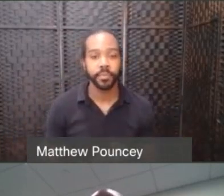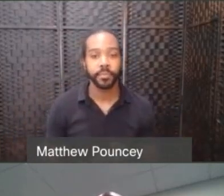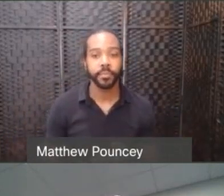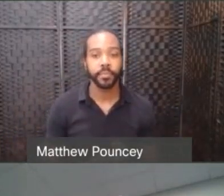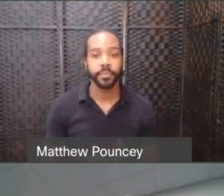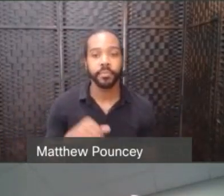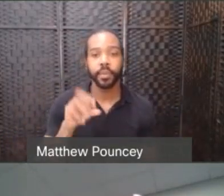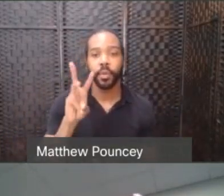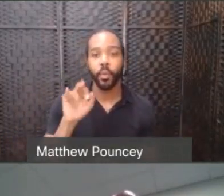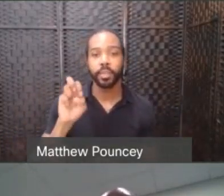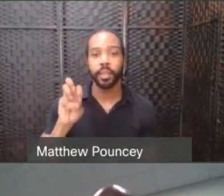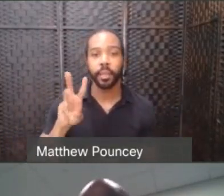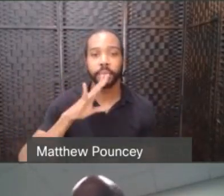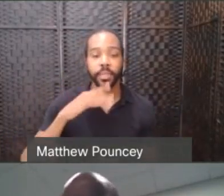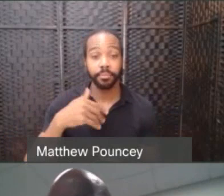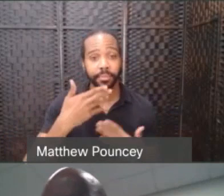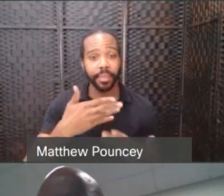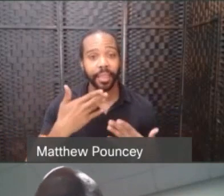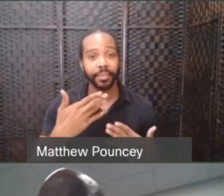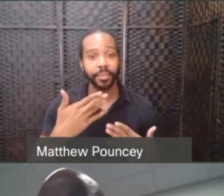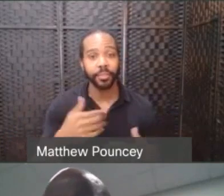Thank you for your efforts, Brahani.